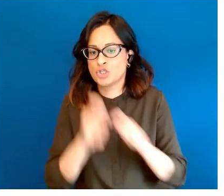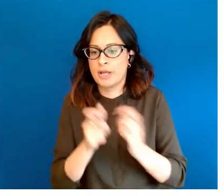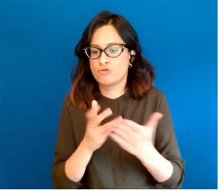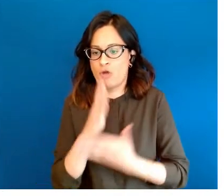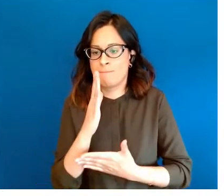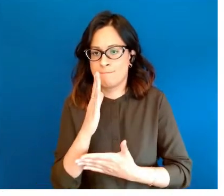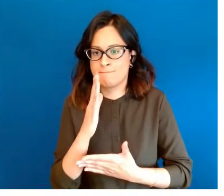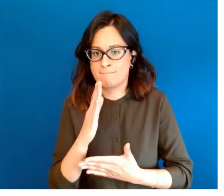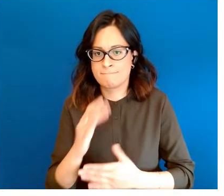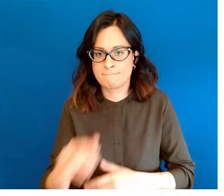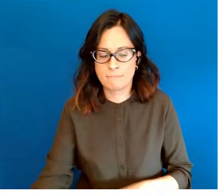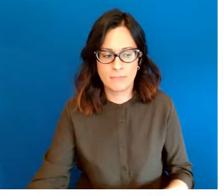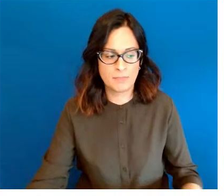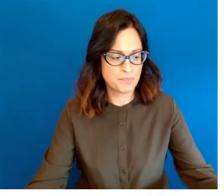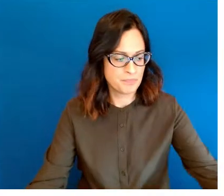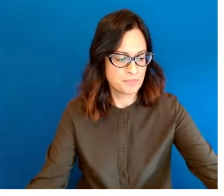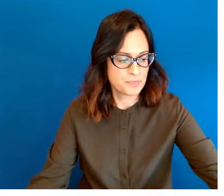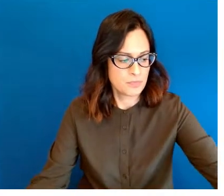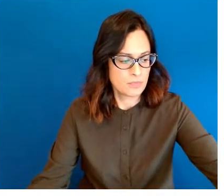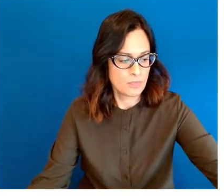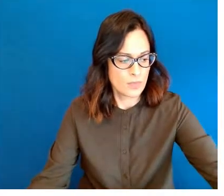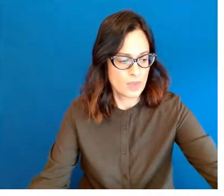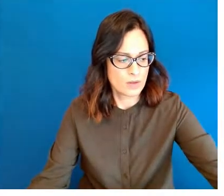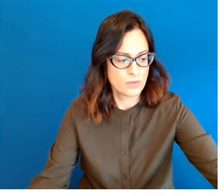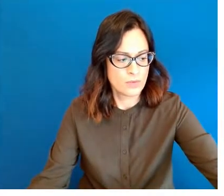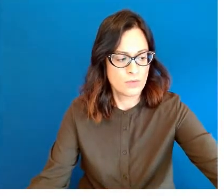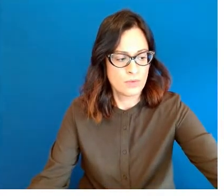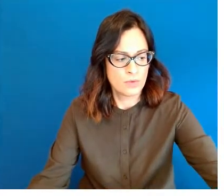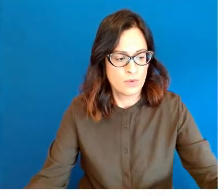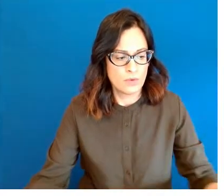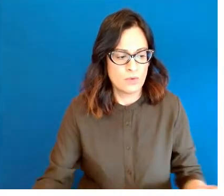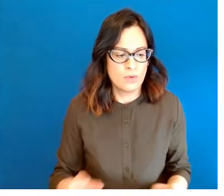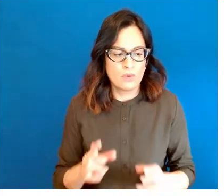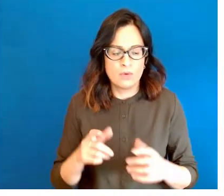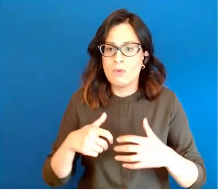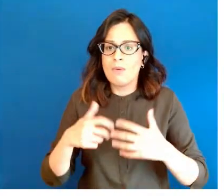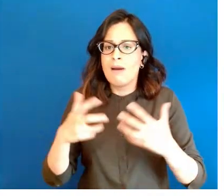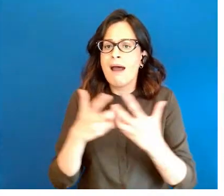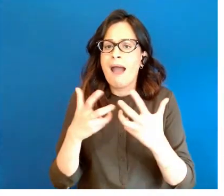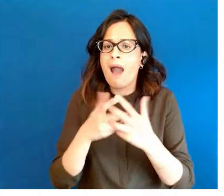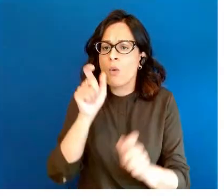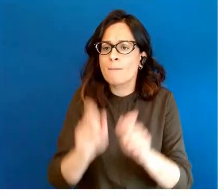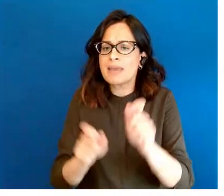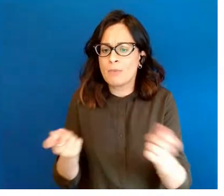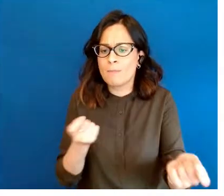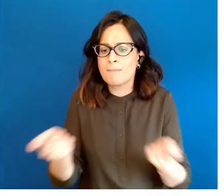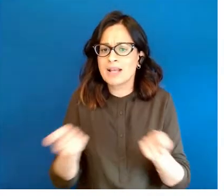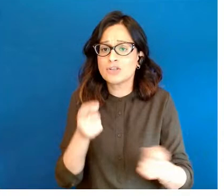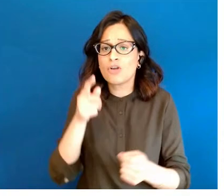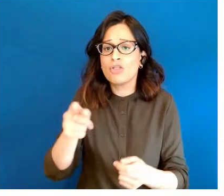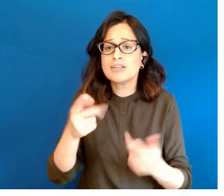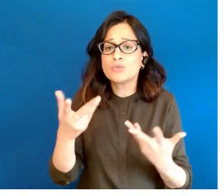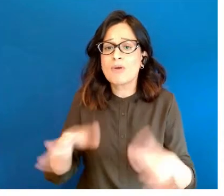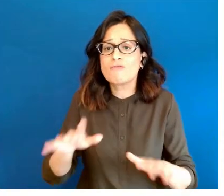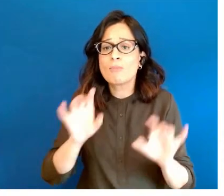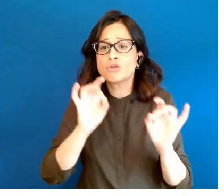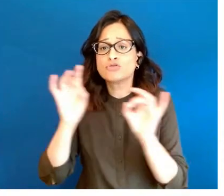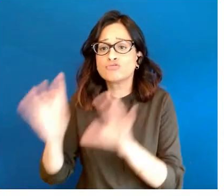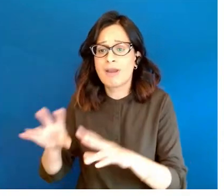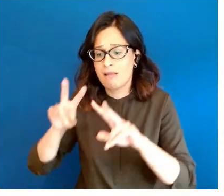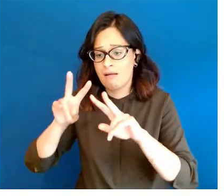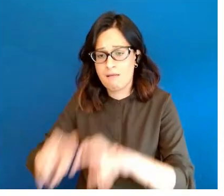Let's just look at a place where most rhinitis management is carried out in the pharmacy. This study came from Australia,